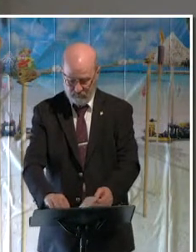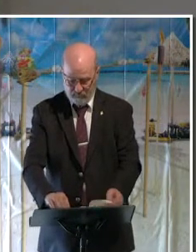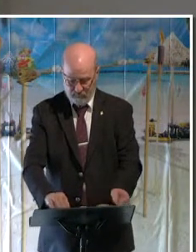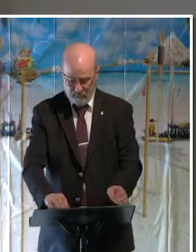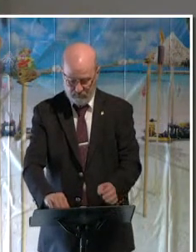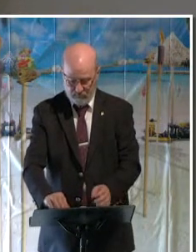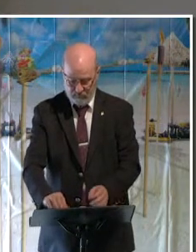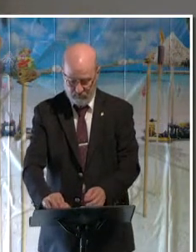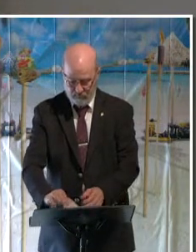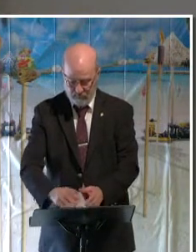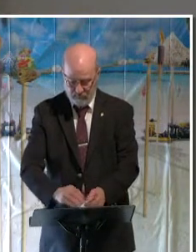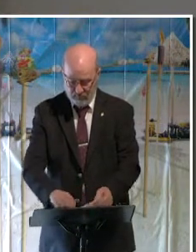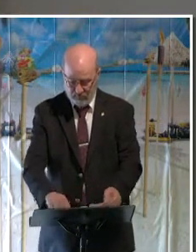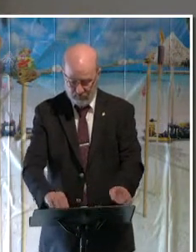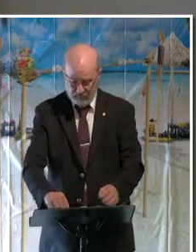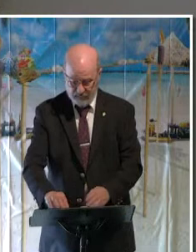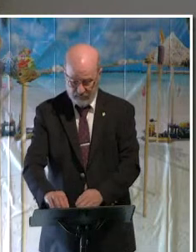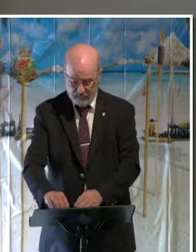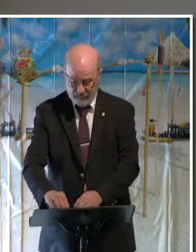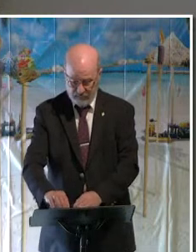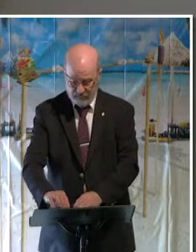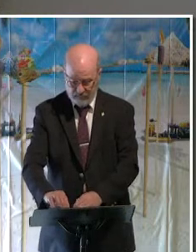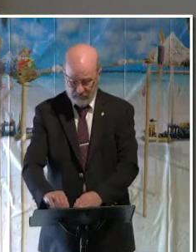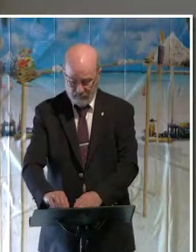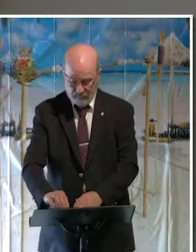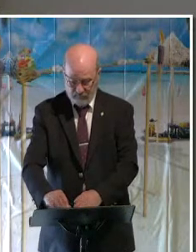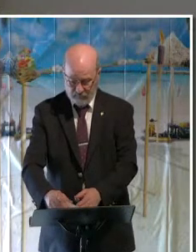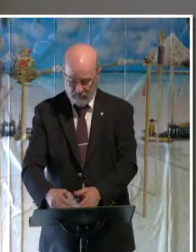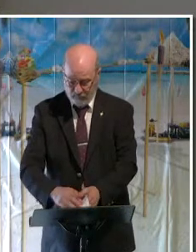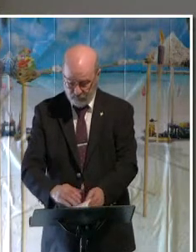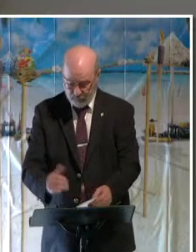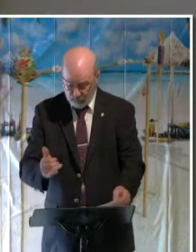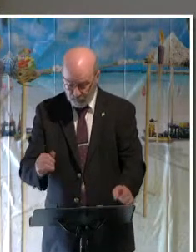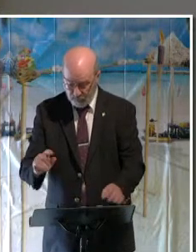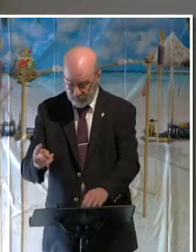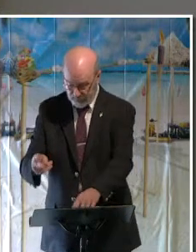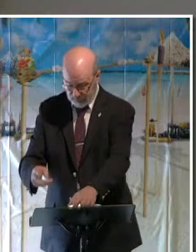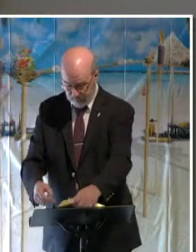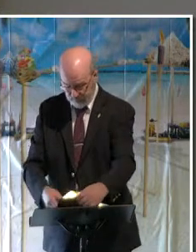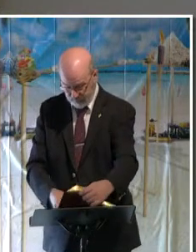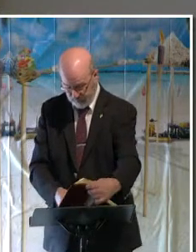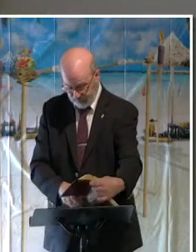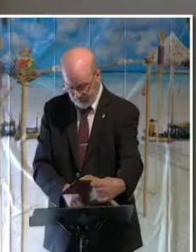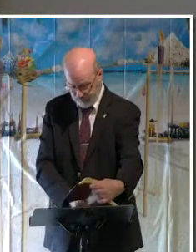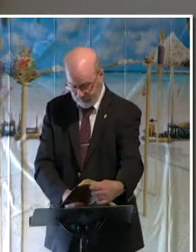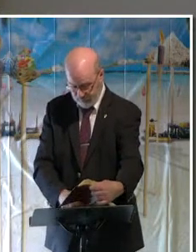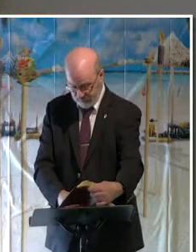And then if you're also able to just kind of hold your place there, if you would go to